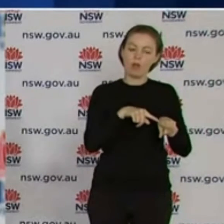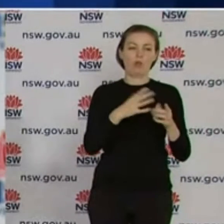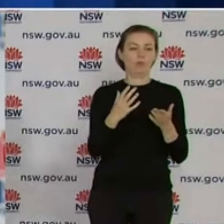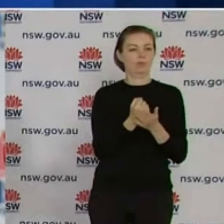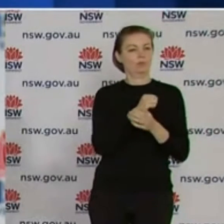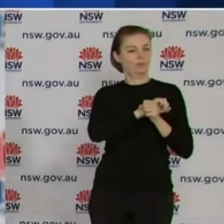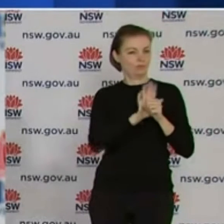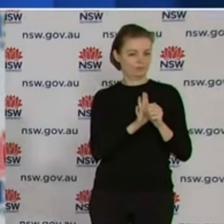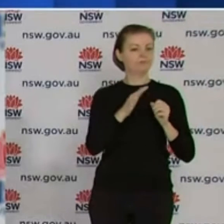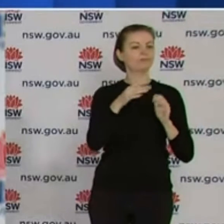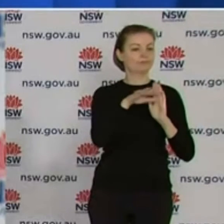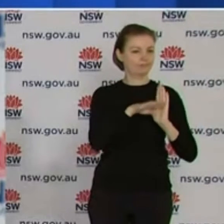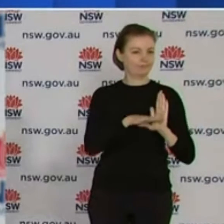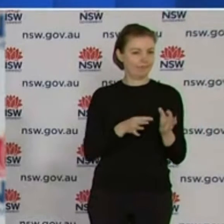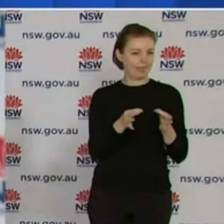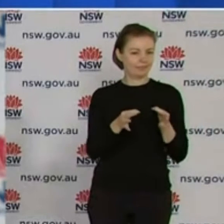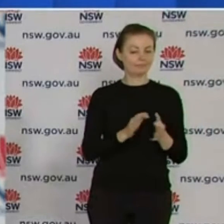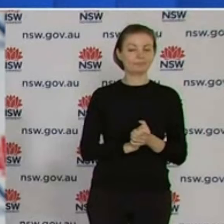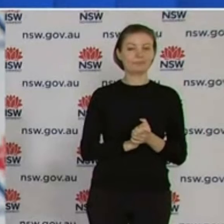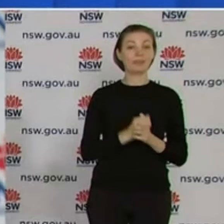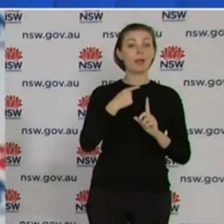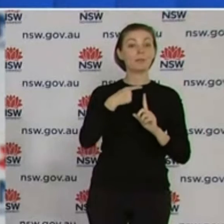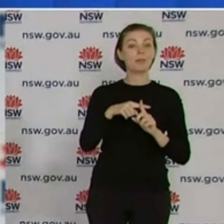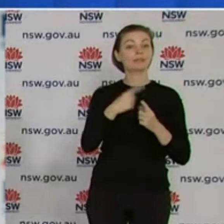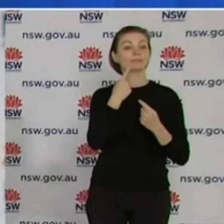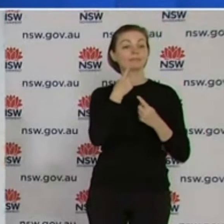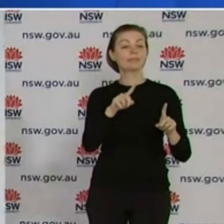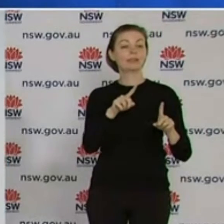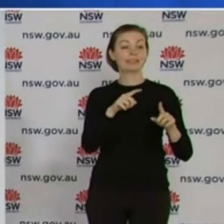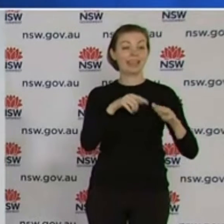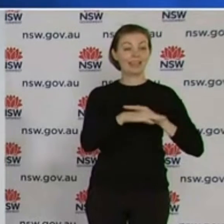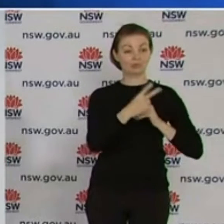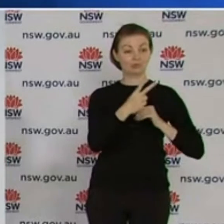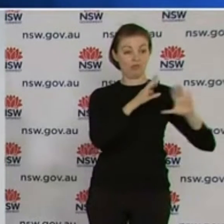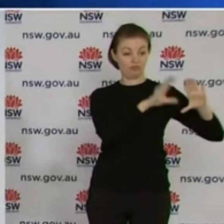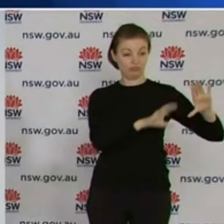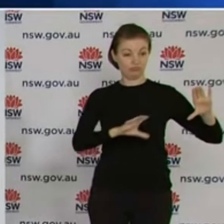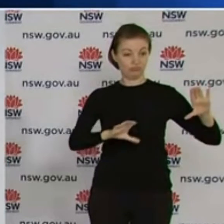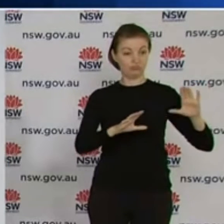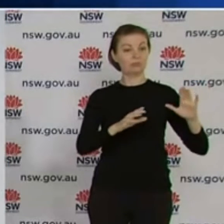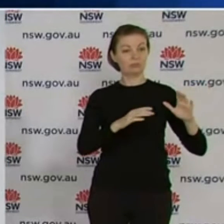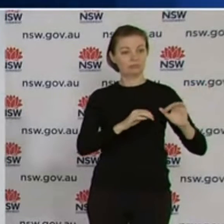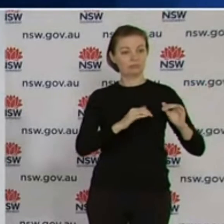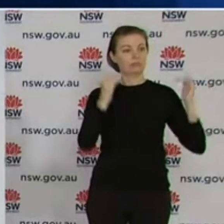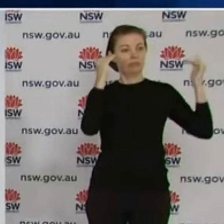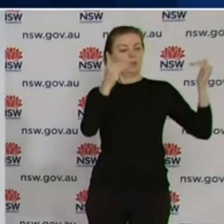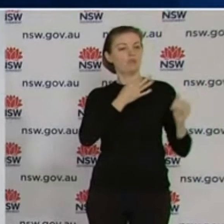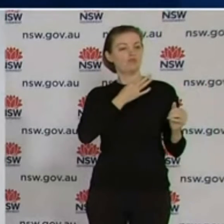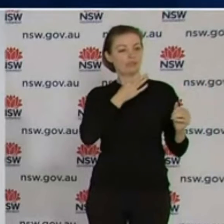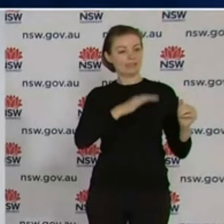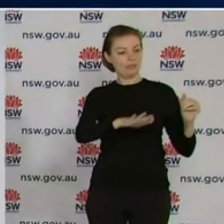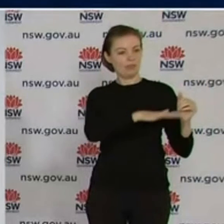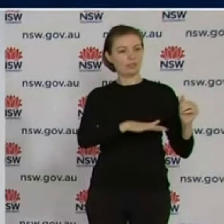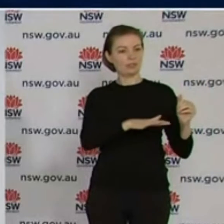pleasingly, in the areas of concern, all the rules will be the same for the rest of Sydney, except for